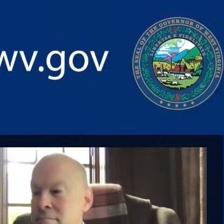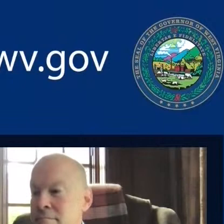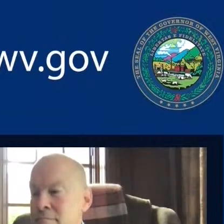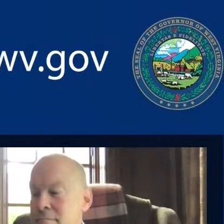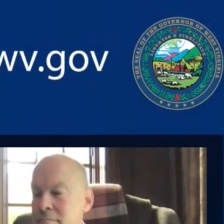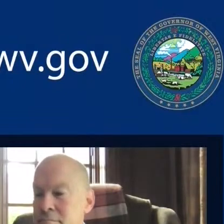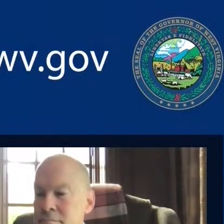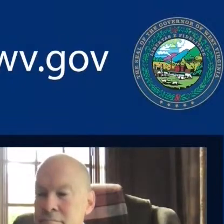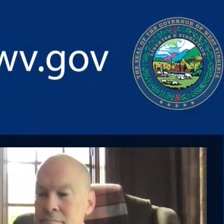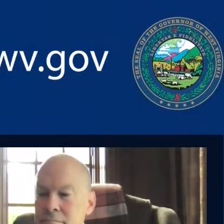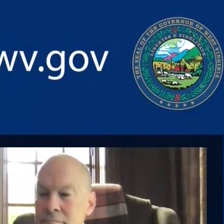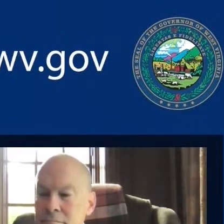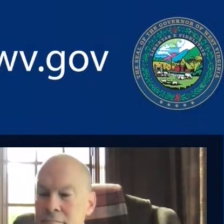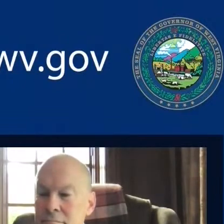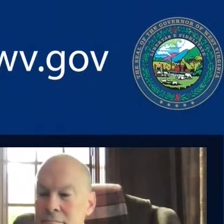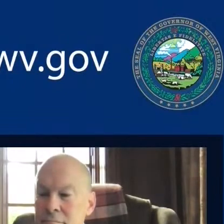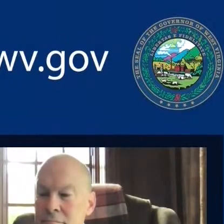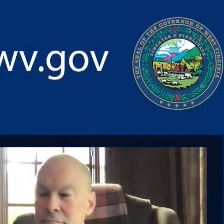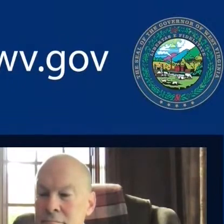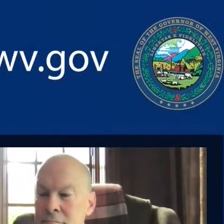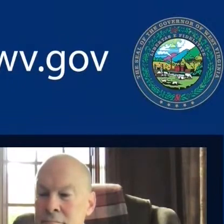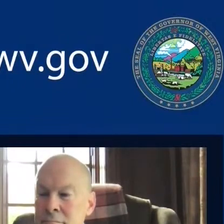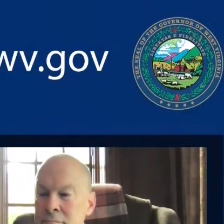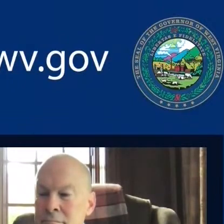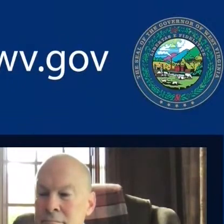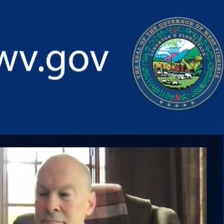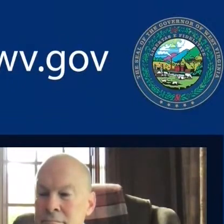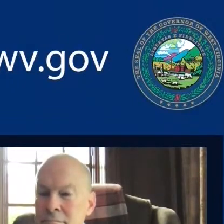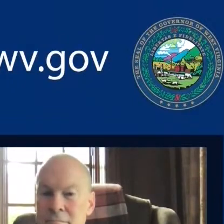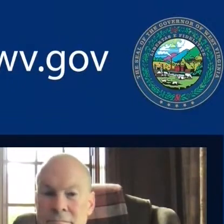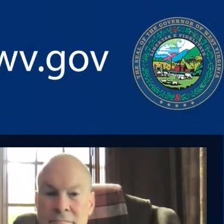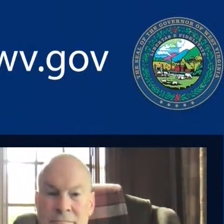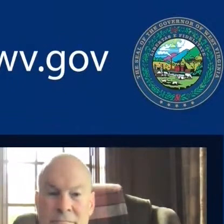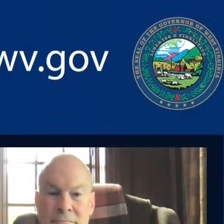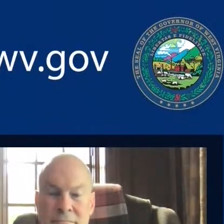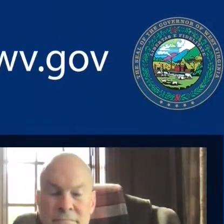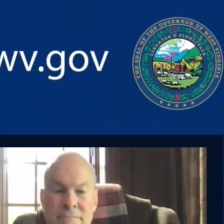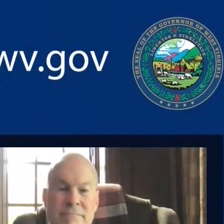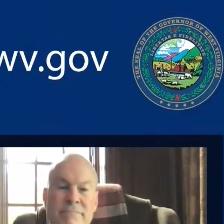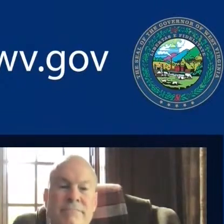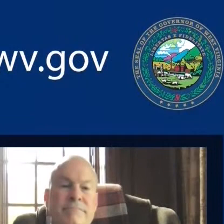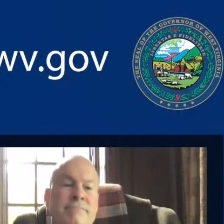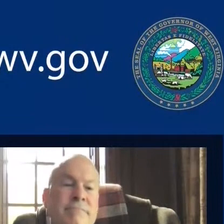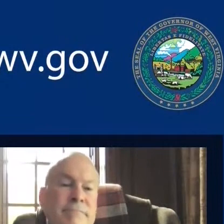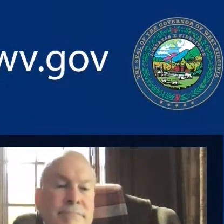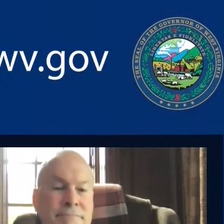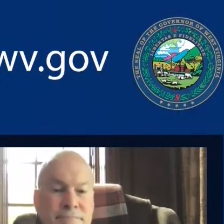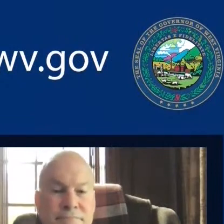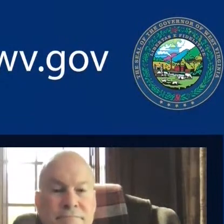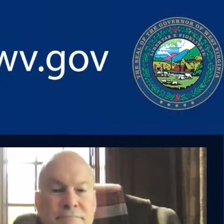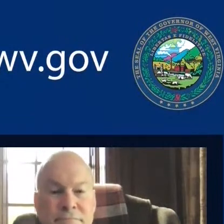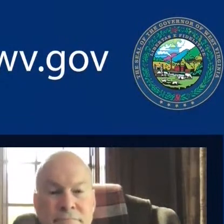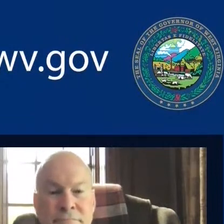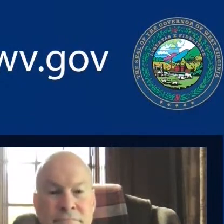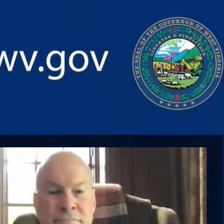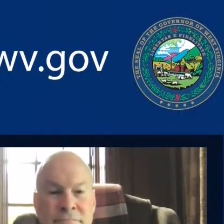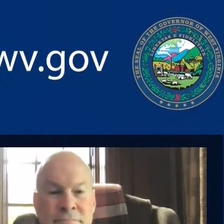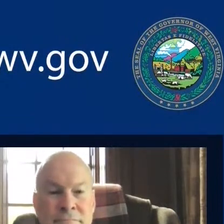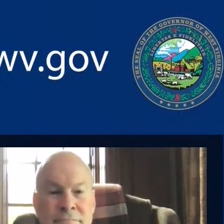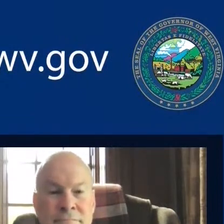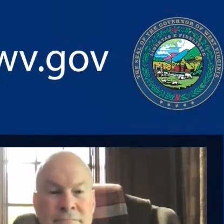said, this is something we would like to do, would you be in support of their decision? Would you work with them, or would